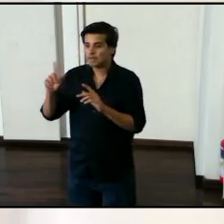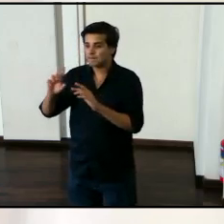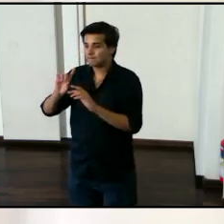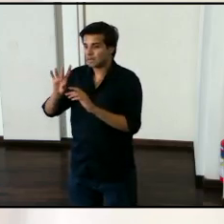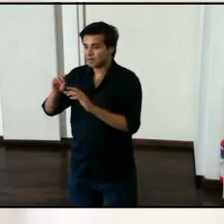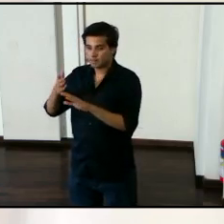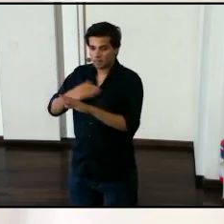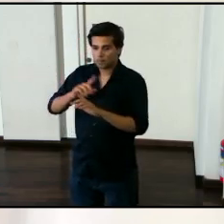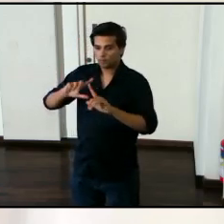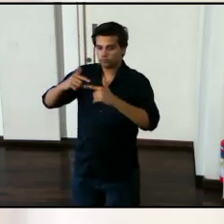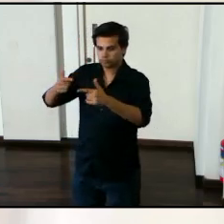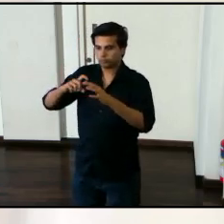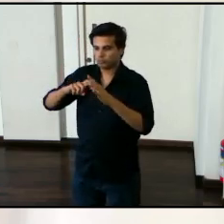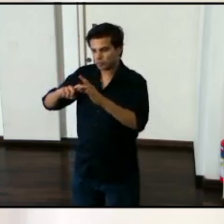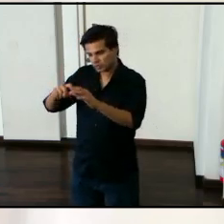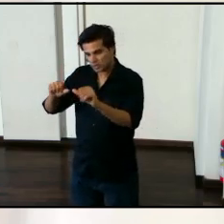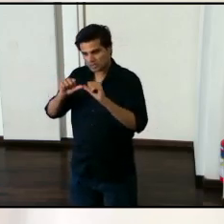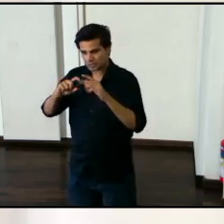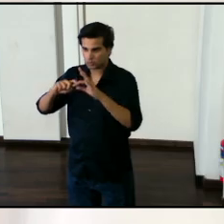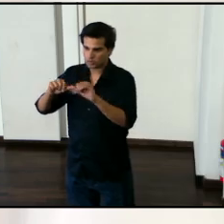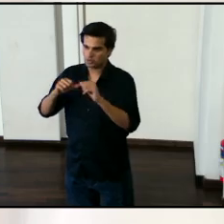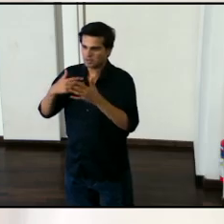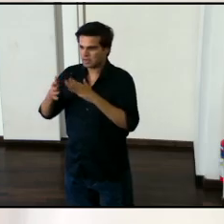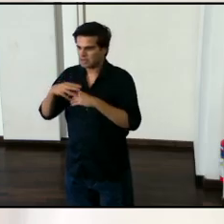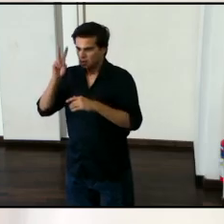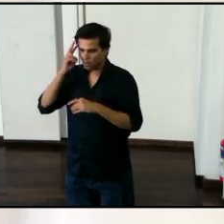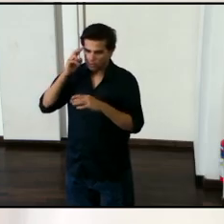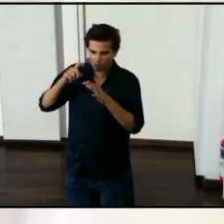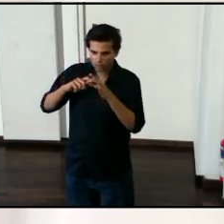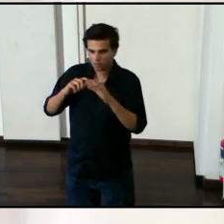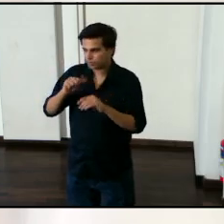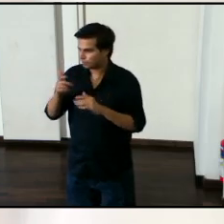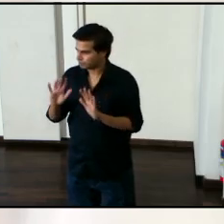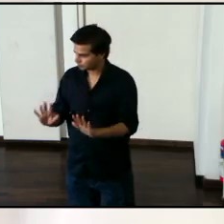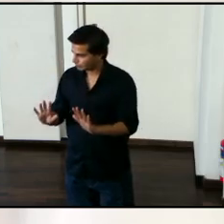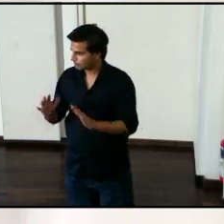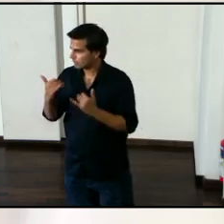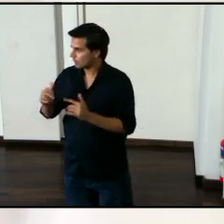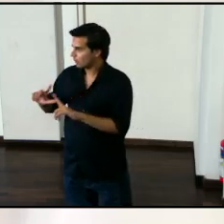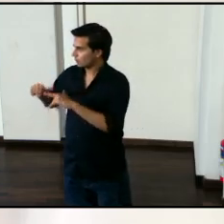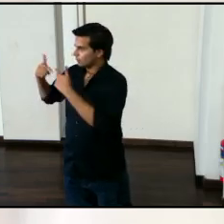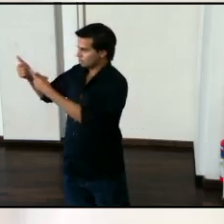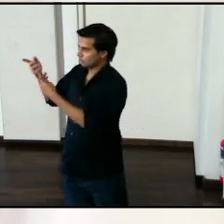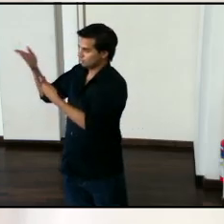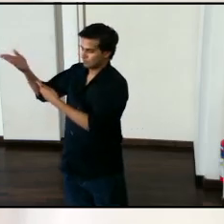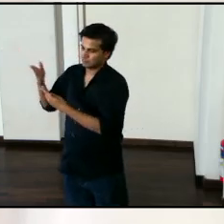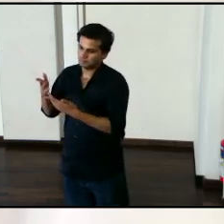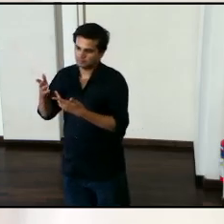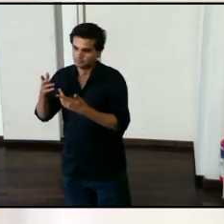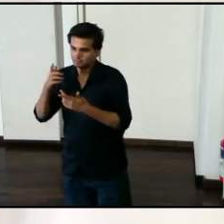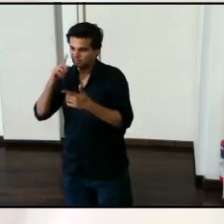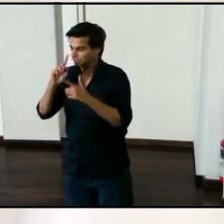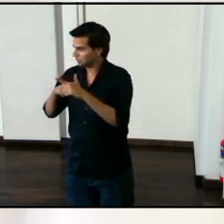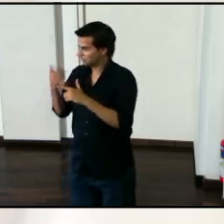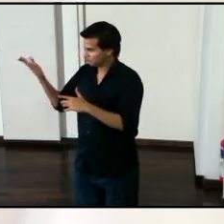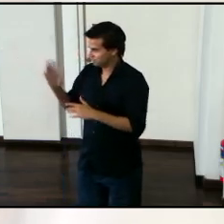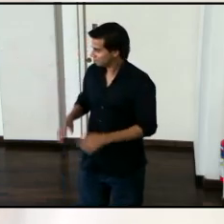of the session where you can respond and ask questions to the speaker. I'll now hand over to Arunima. Thank you.